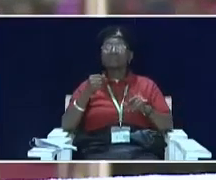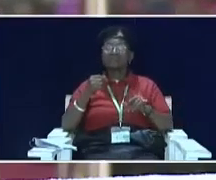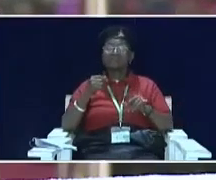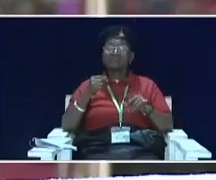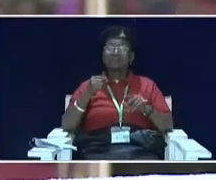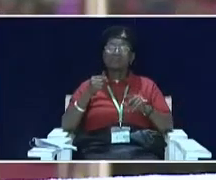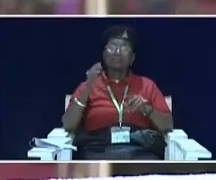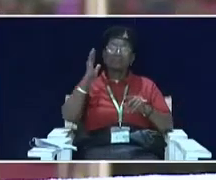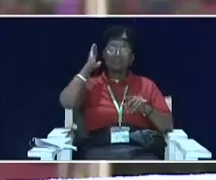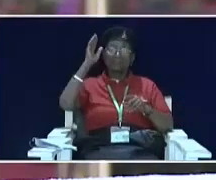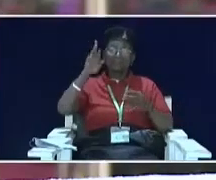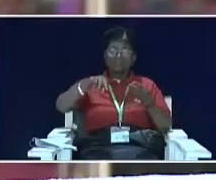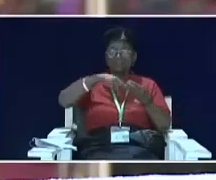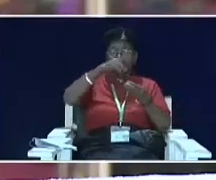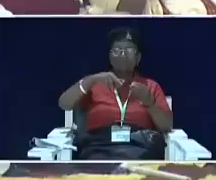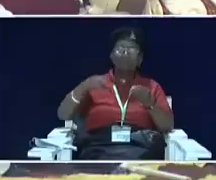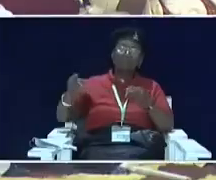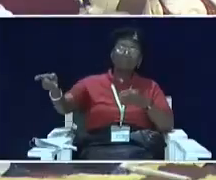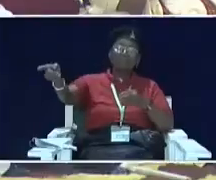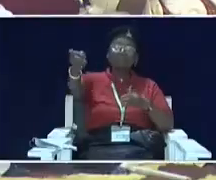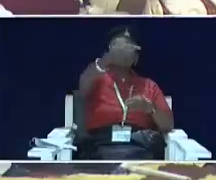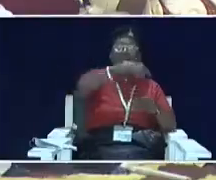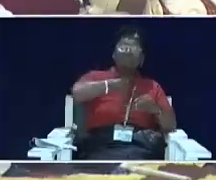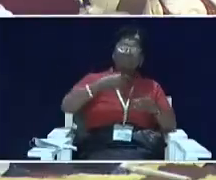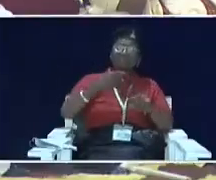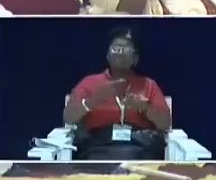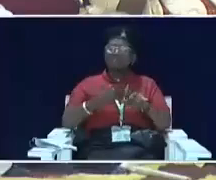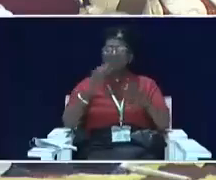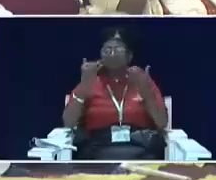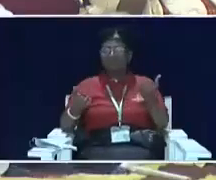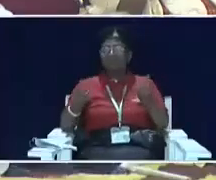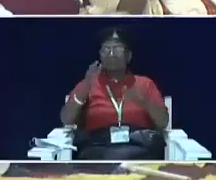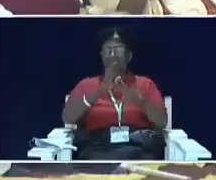We surround you from now on in Jesus' name.